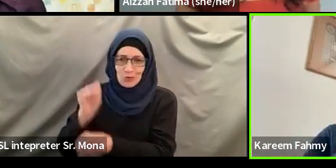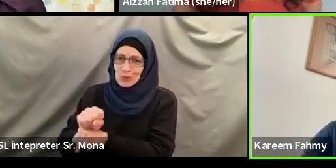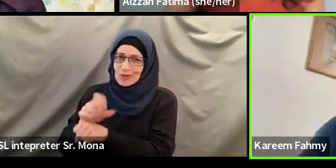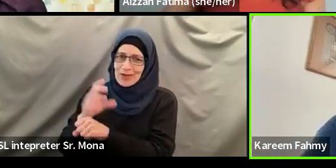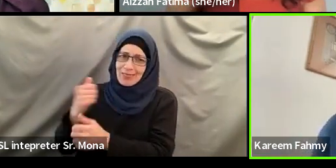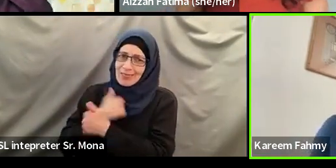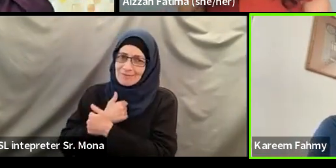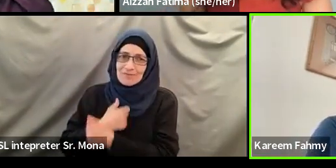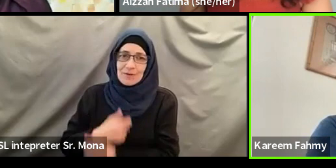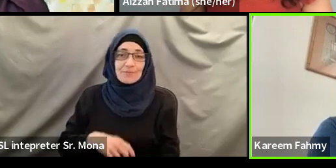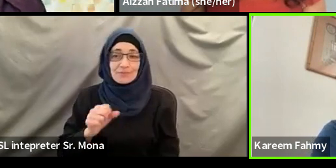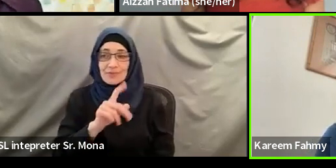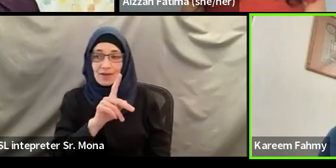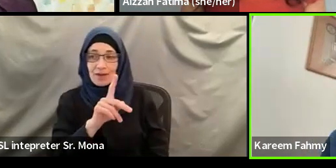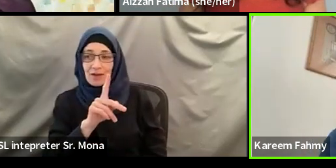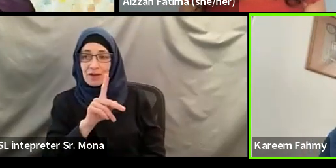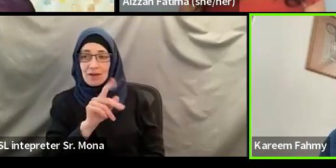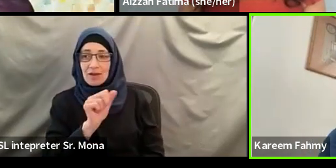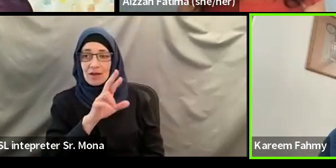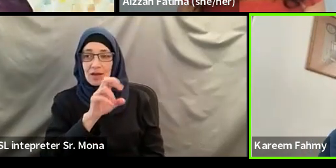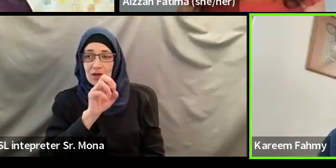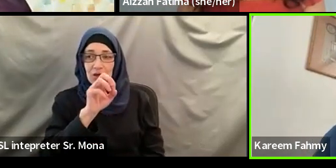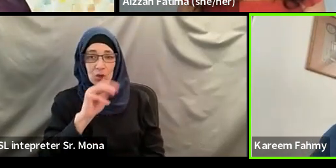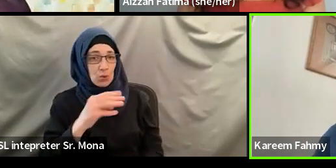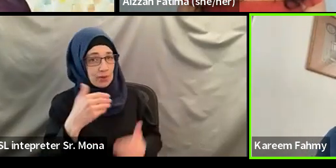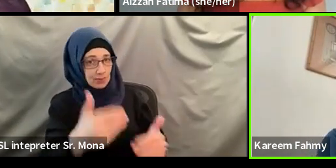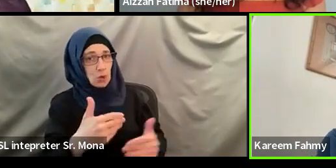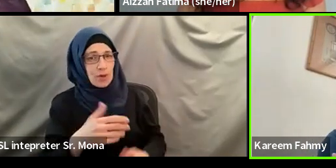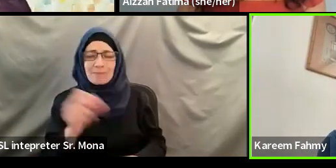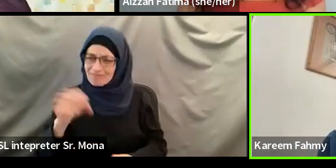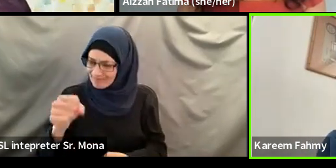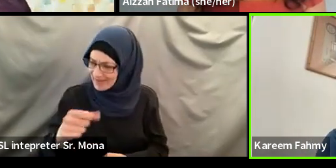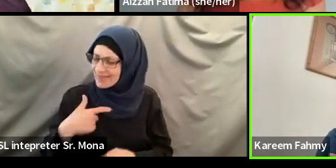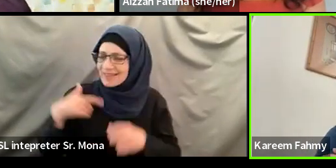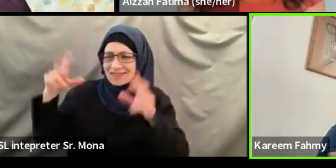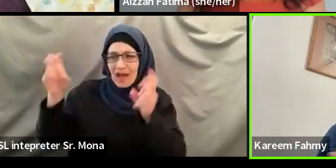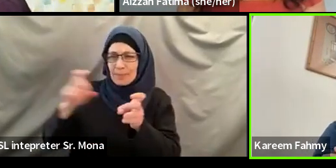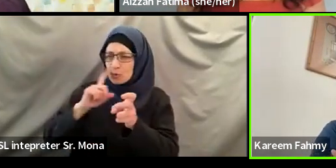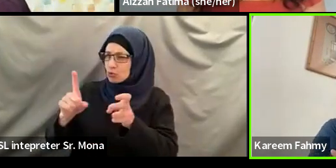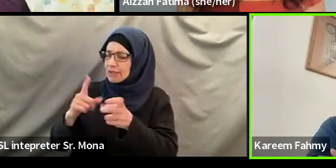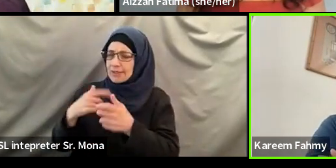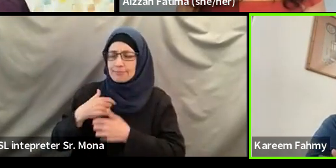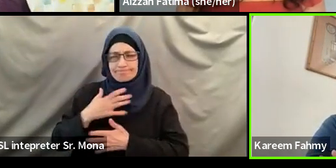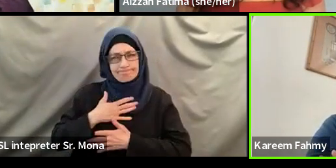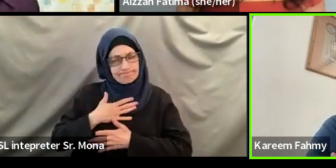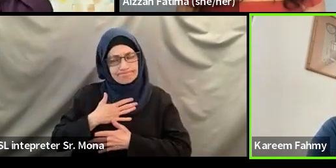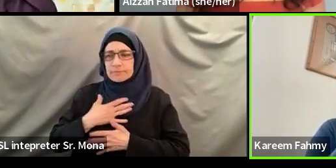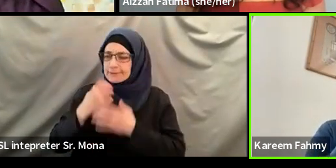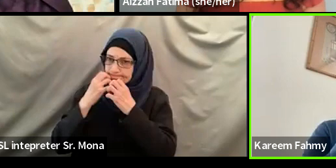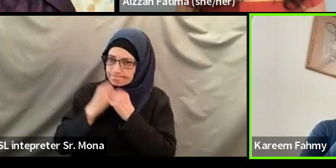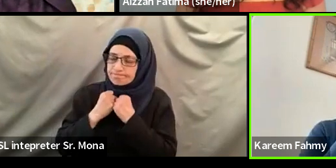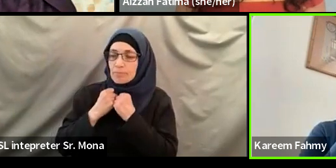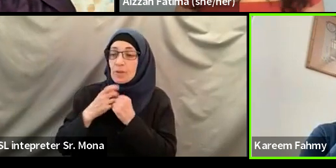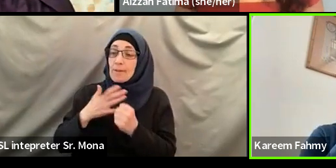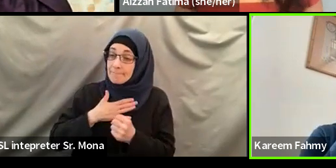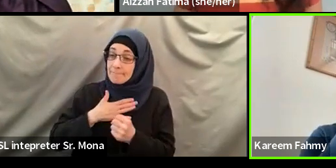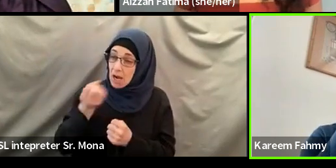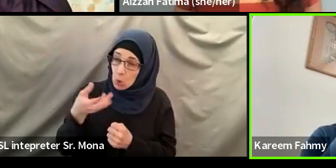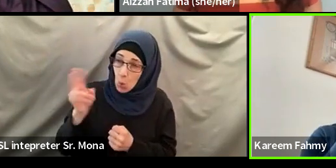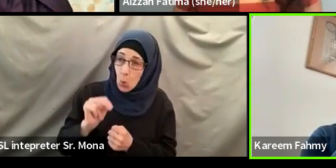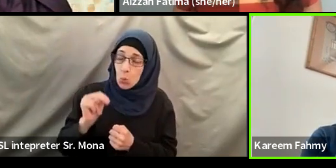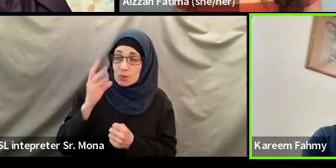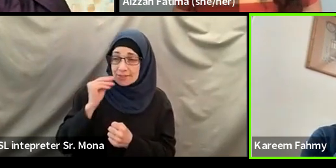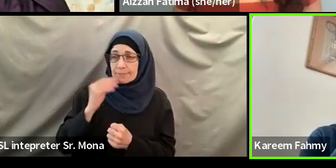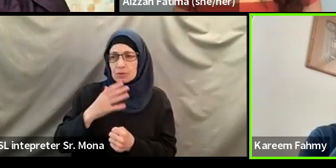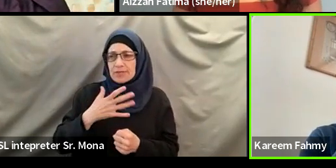Yeah, I mean, this is a topic I'm particularly passionate about because I think my own experience of so much of my career has